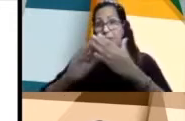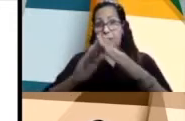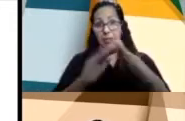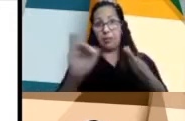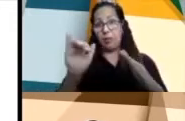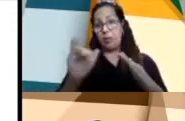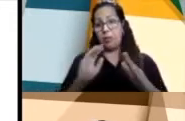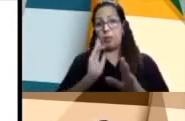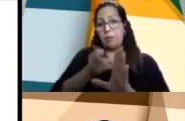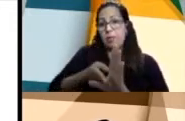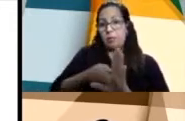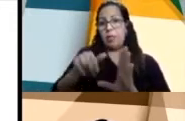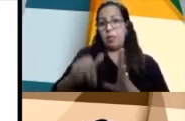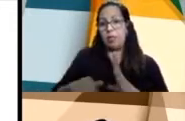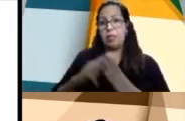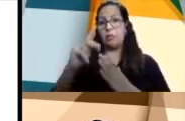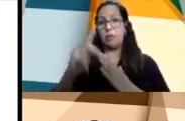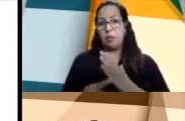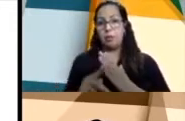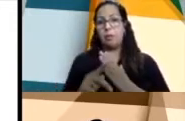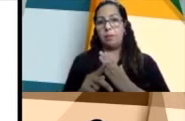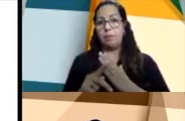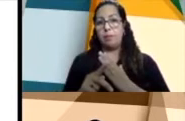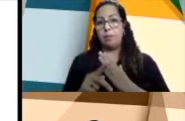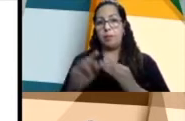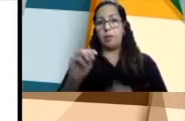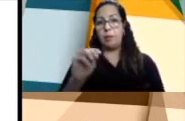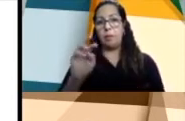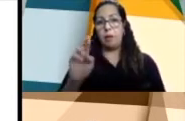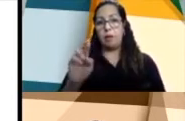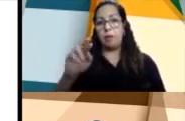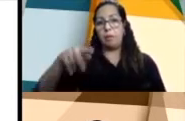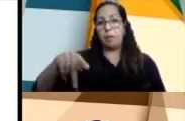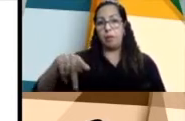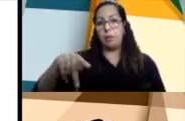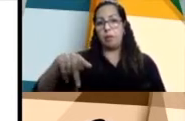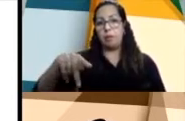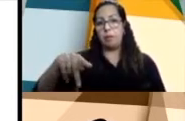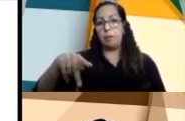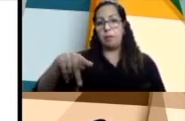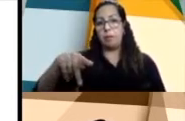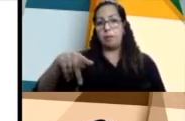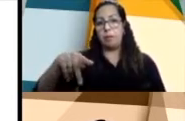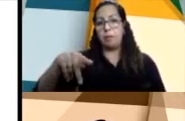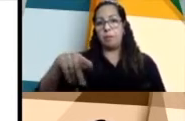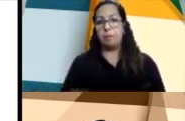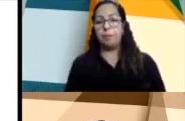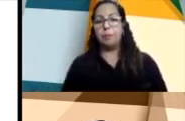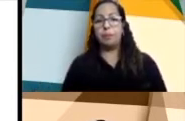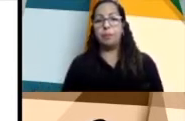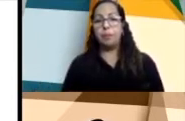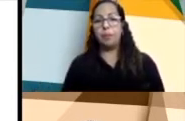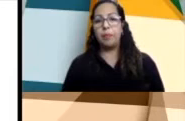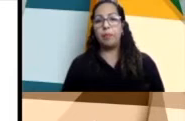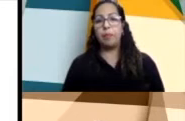be participating on the municipal MRP program, or municipal planning program. And a